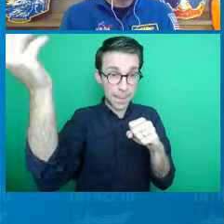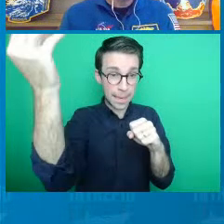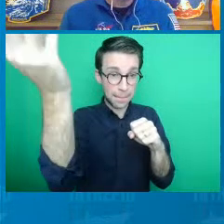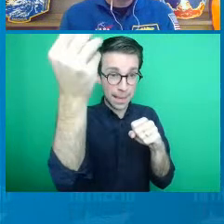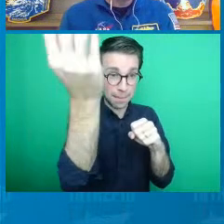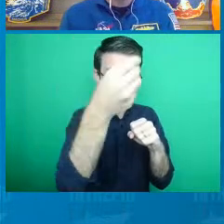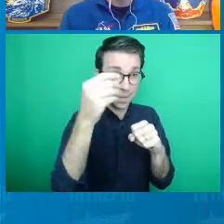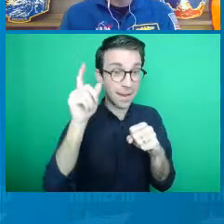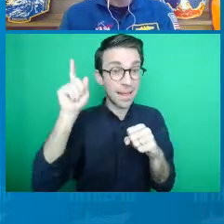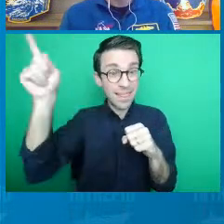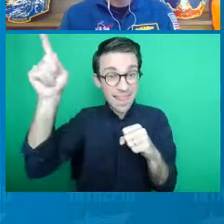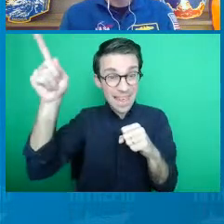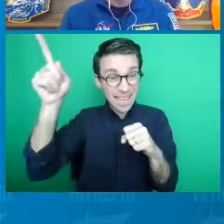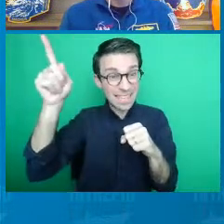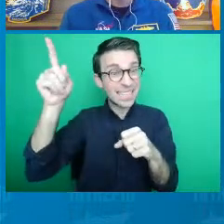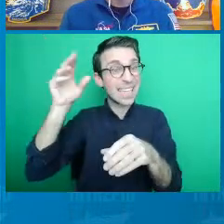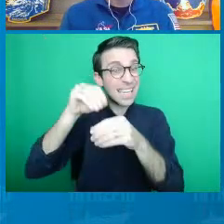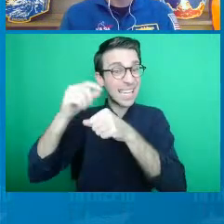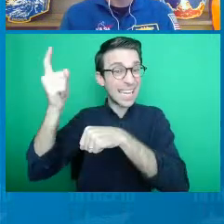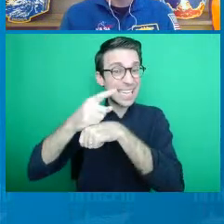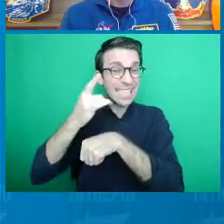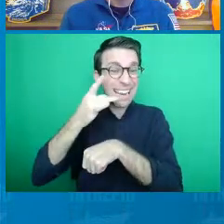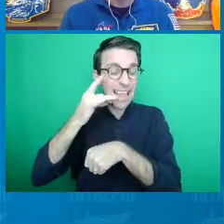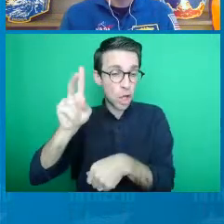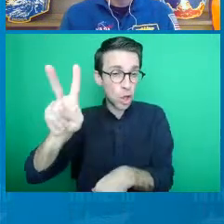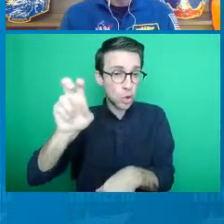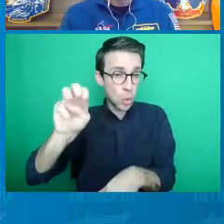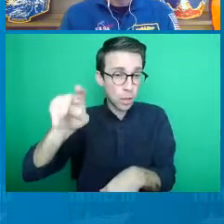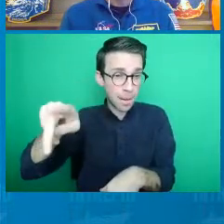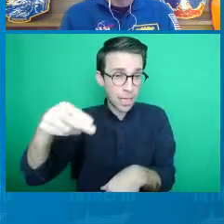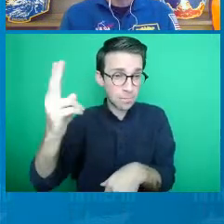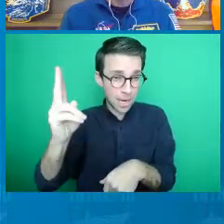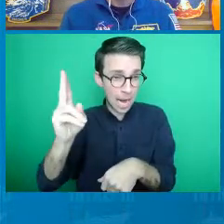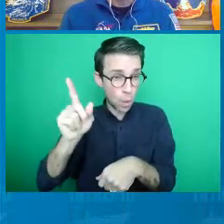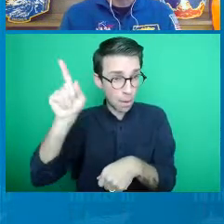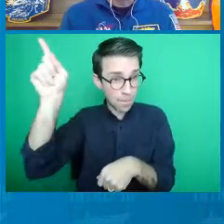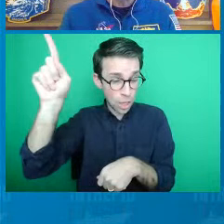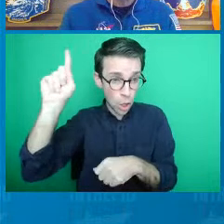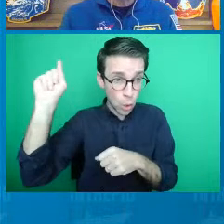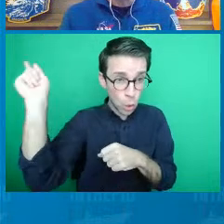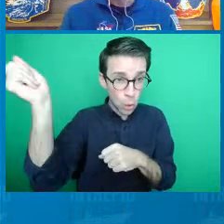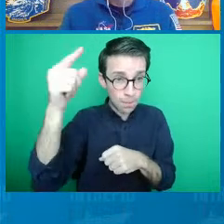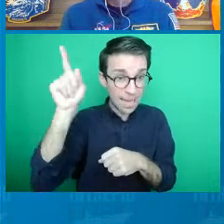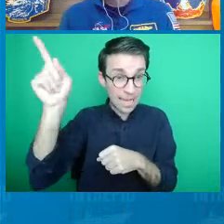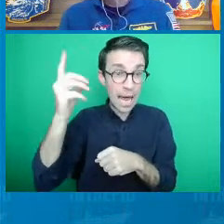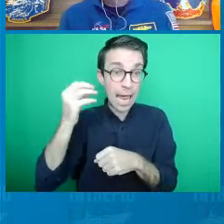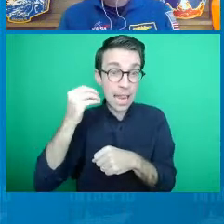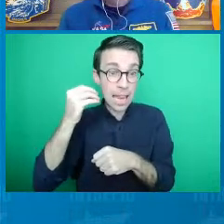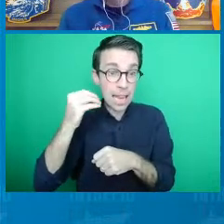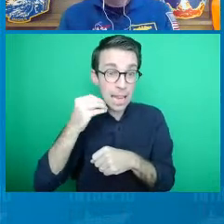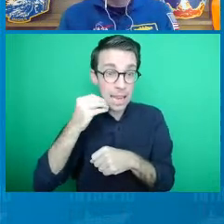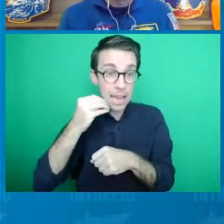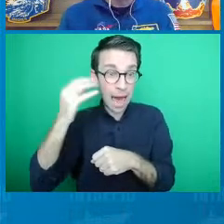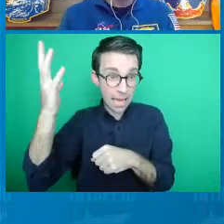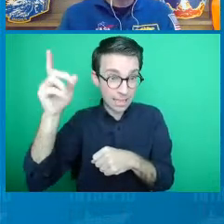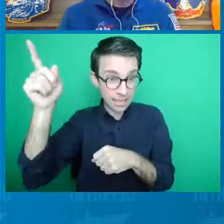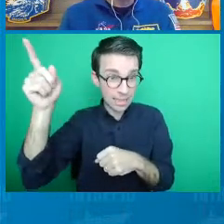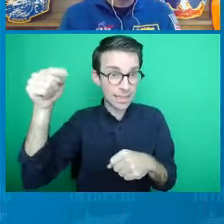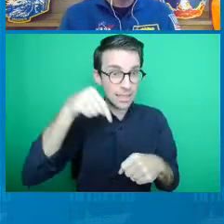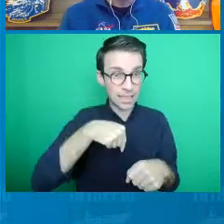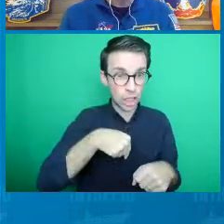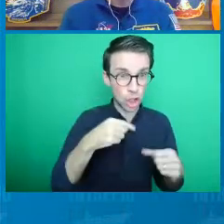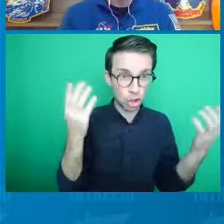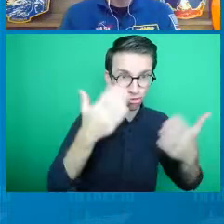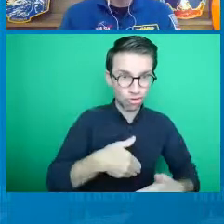daylight still, 200 miles above the Earth as it comes overhead, and you're in darkness. So it's, early in the morning or